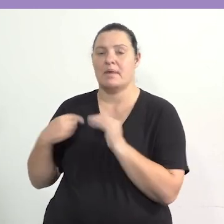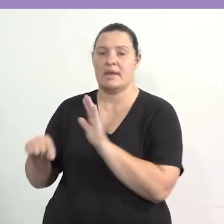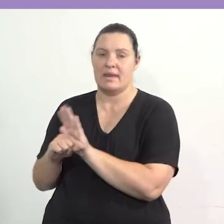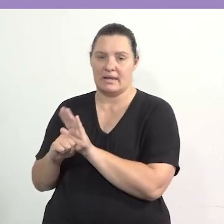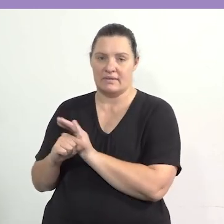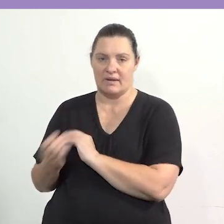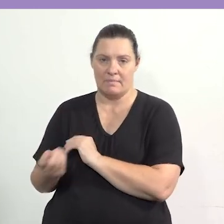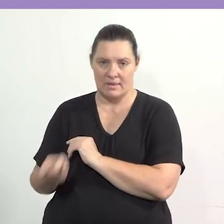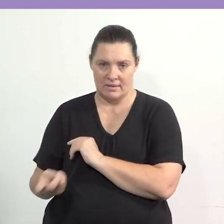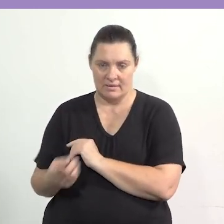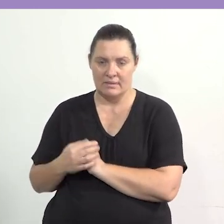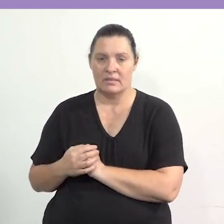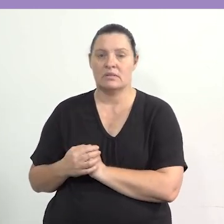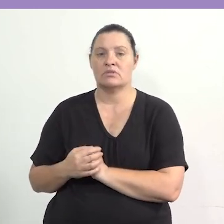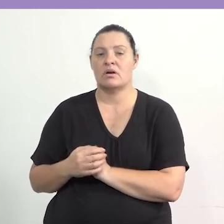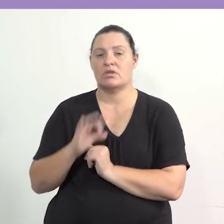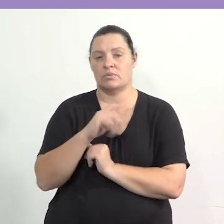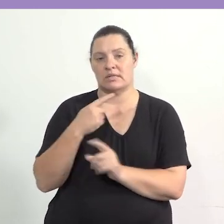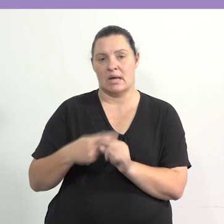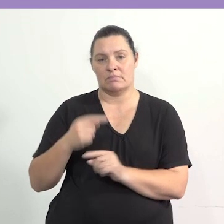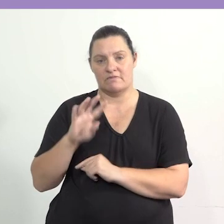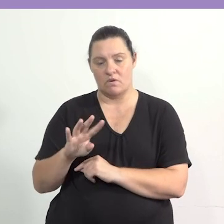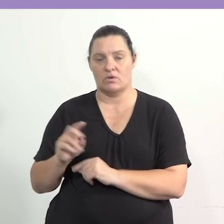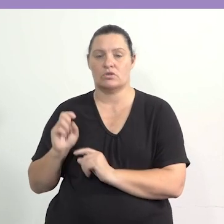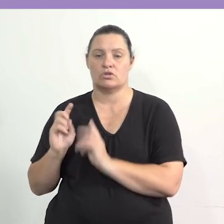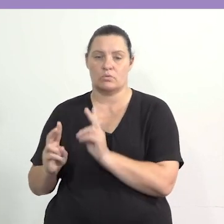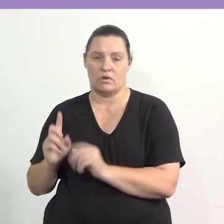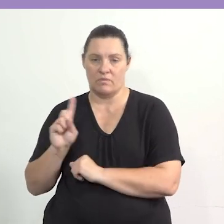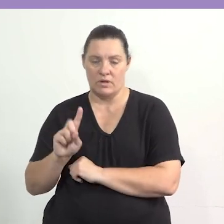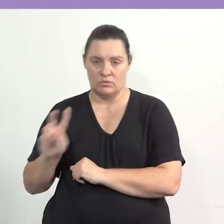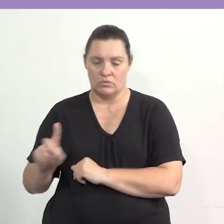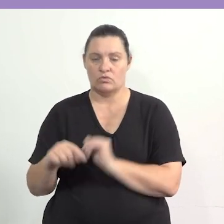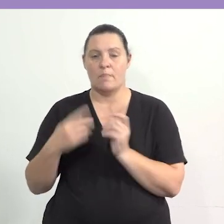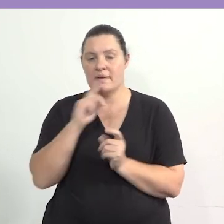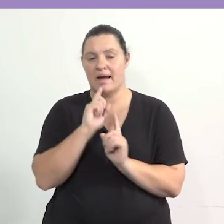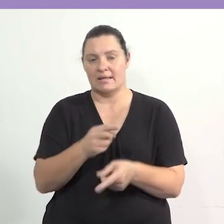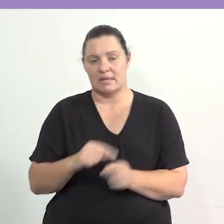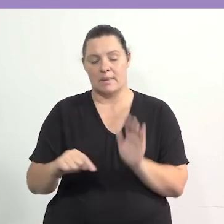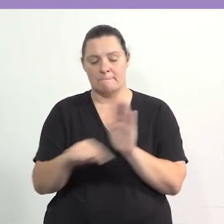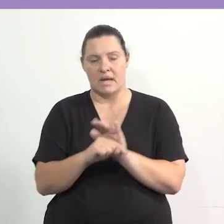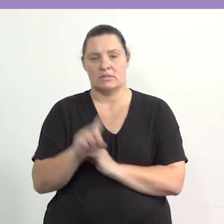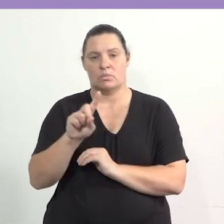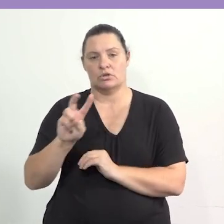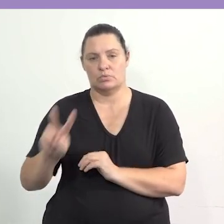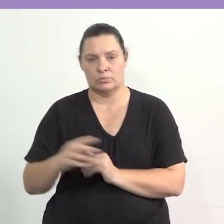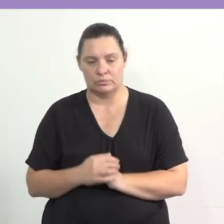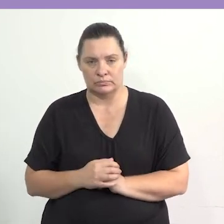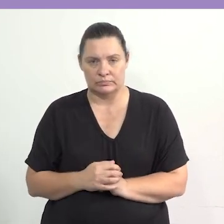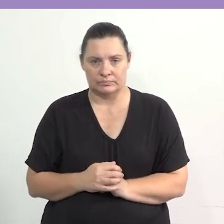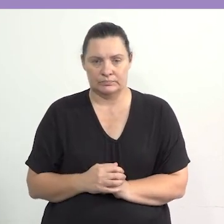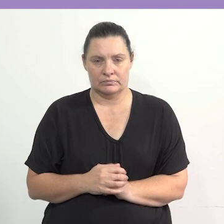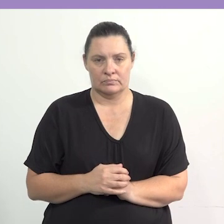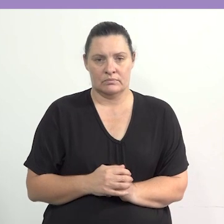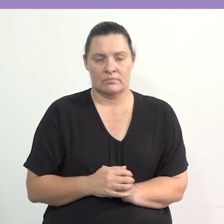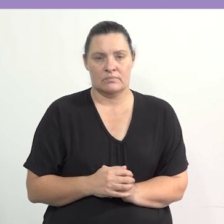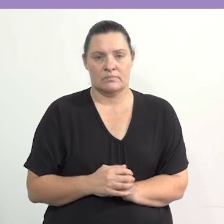will give us a negative answer, and then 3 times 4 is equals to 12. So our answer there is a